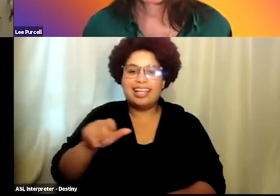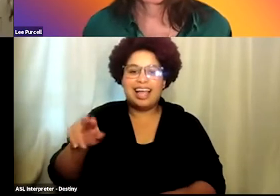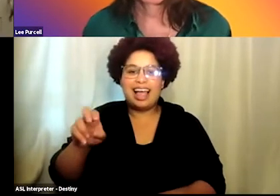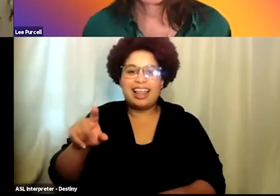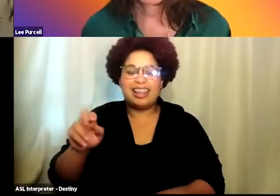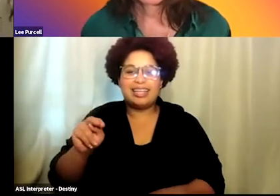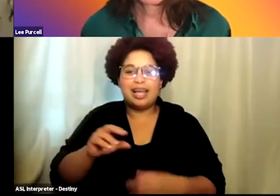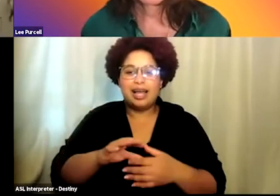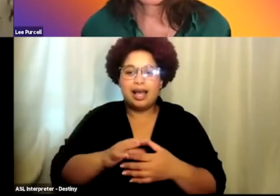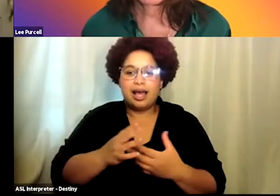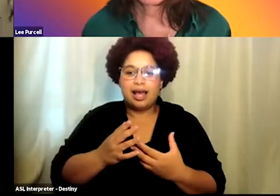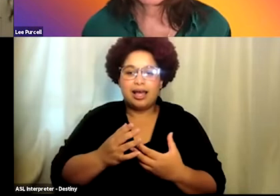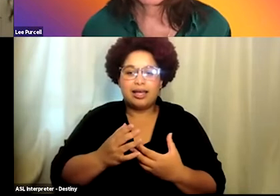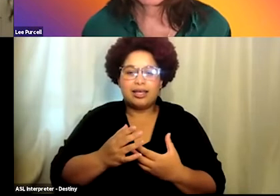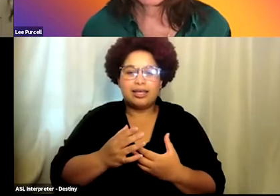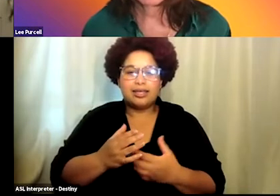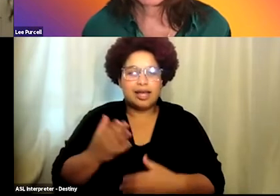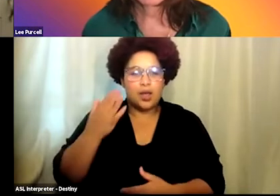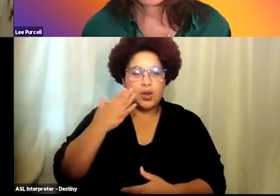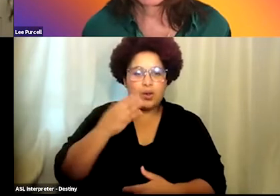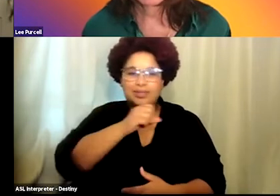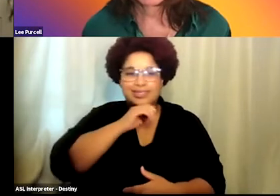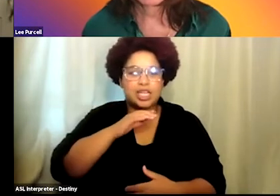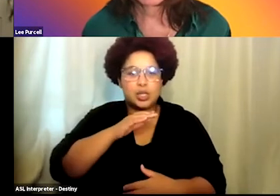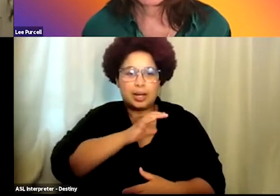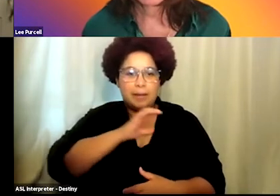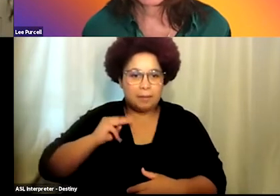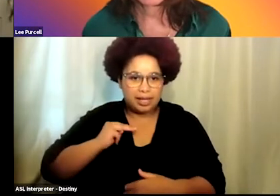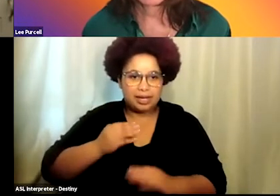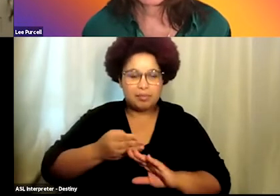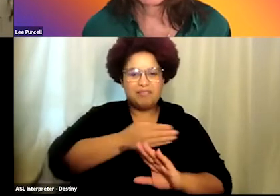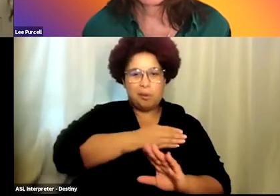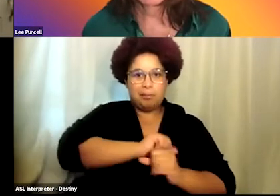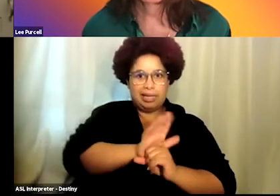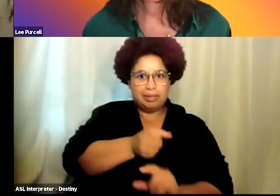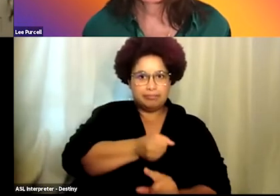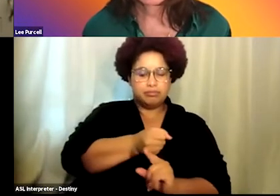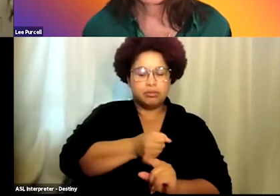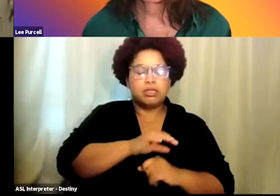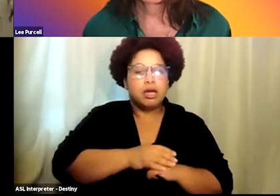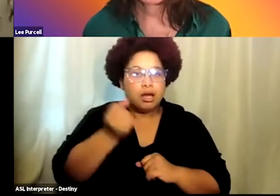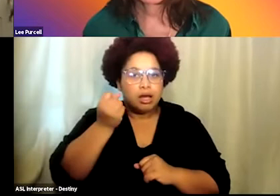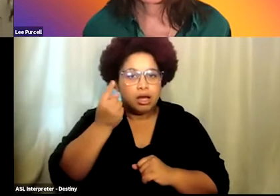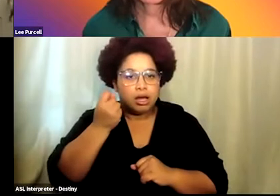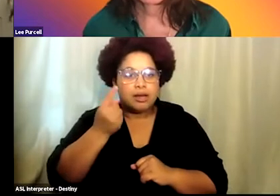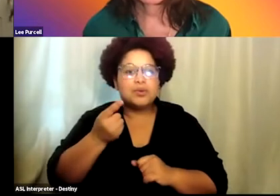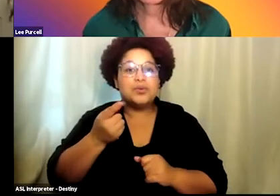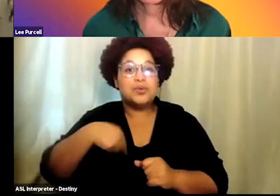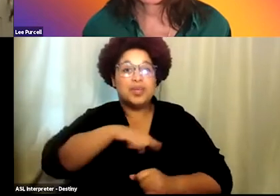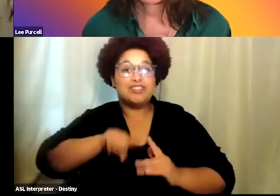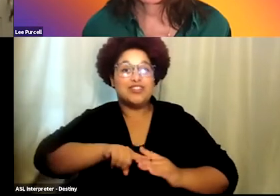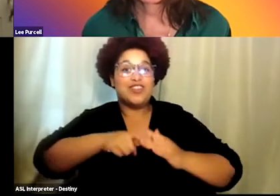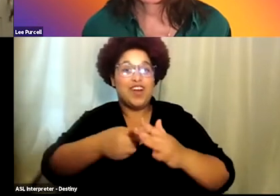just, I know in the senior committee just before the pandemic, we had started